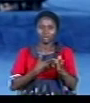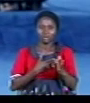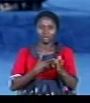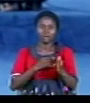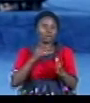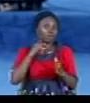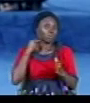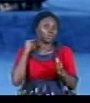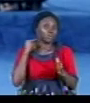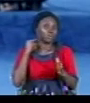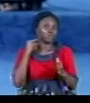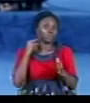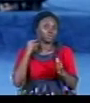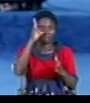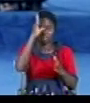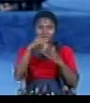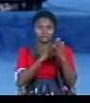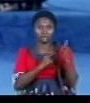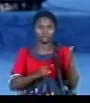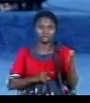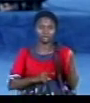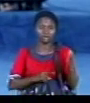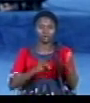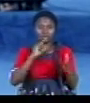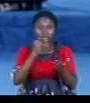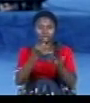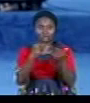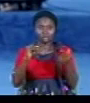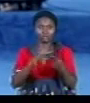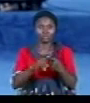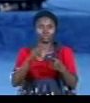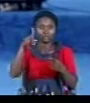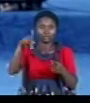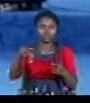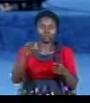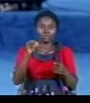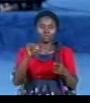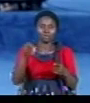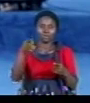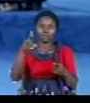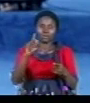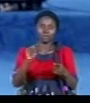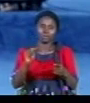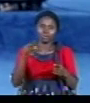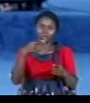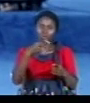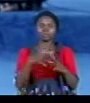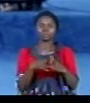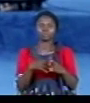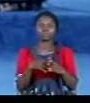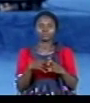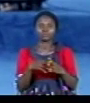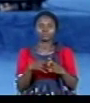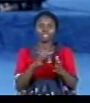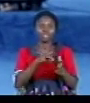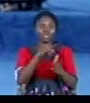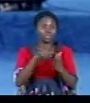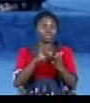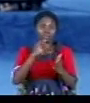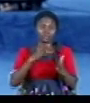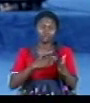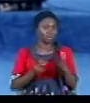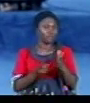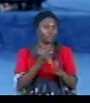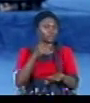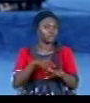So I now say to my mother that this is a great opportunity because this is my first time of seeing him. So